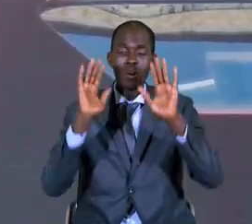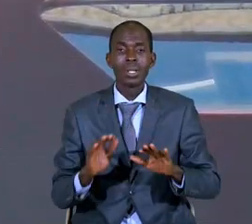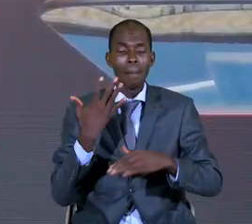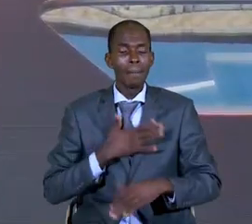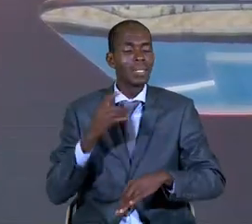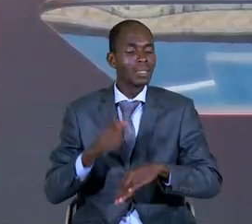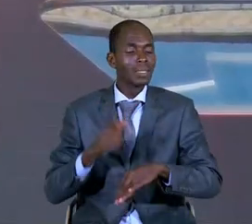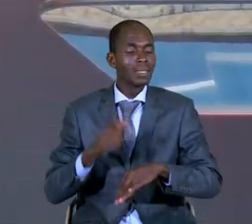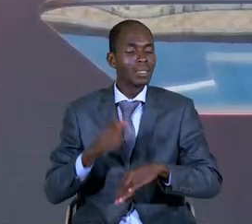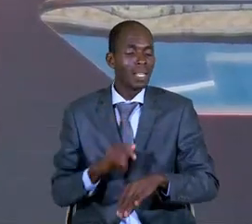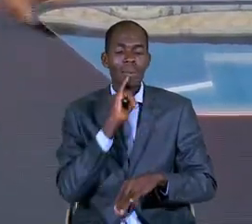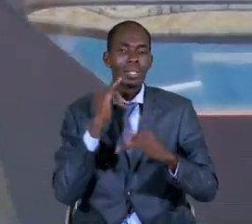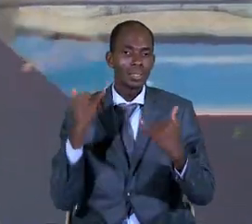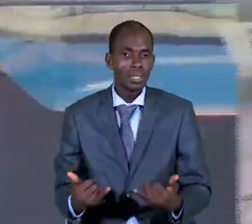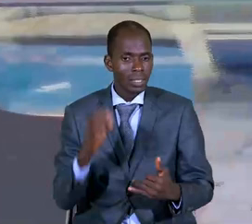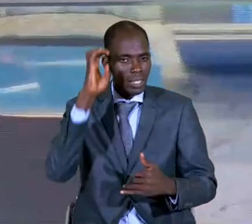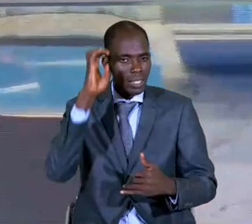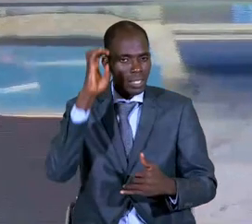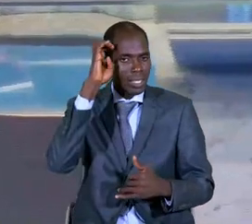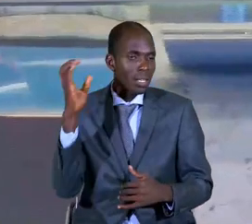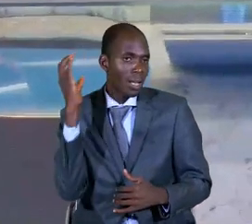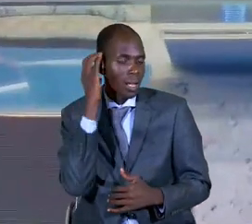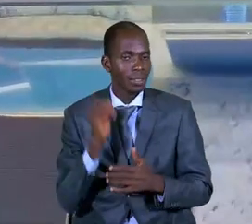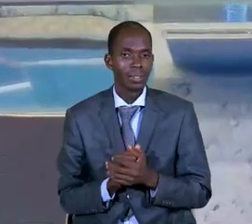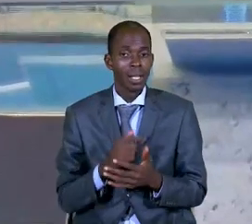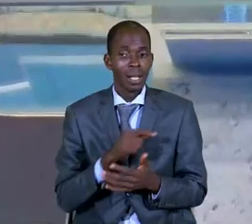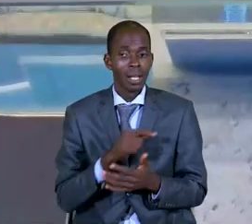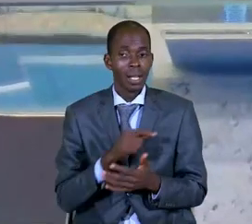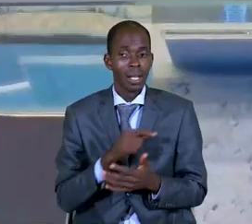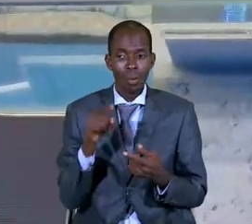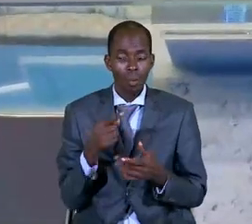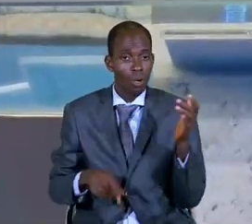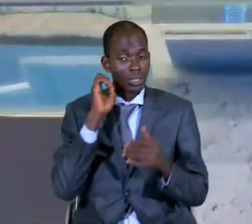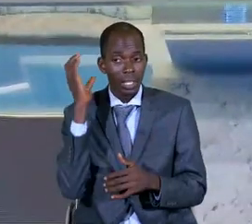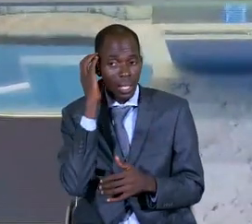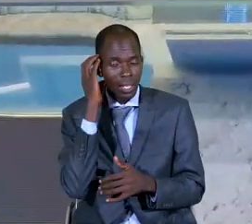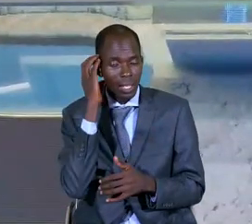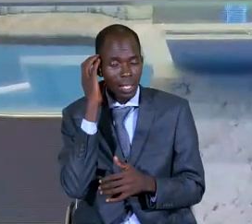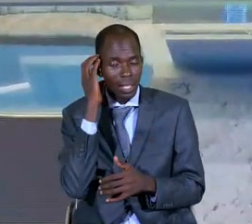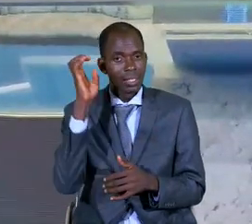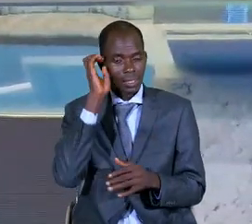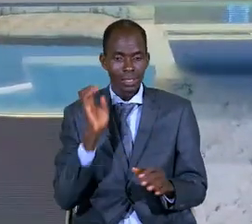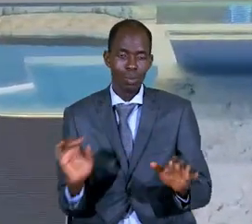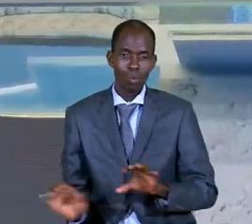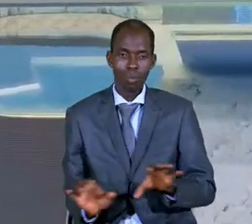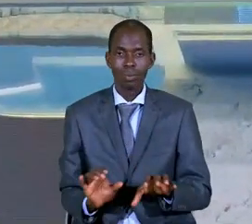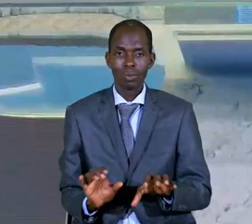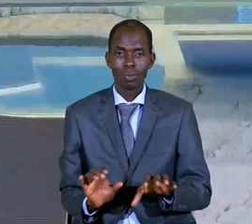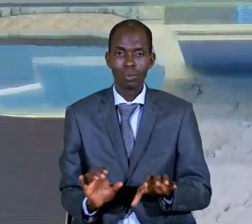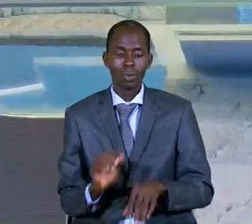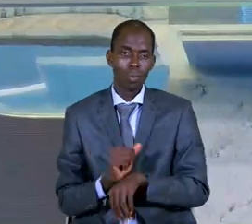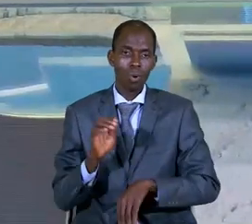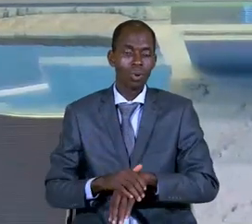has come. He heard. And what he heard, he acted on